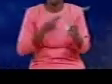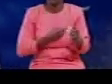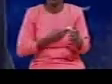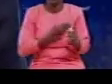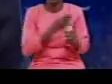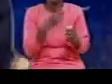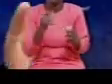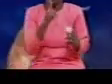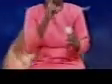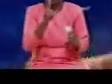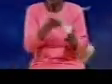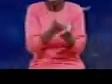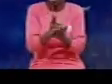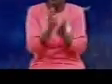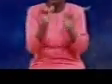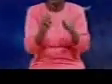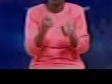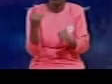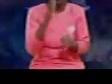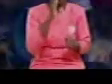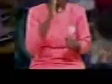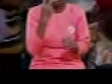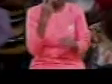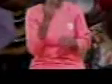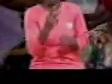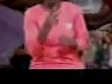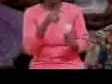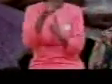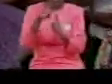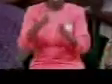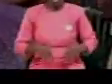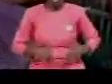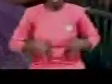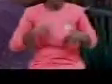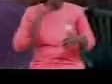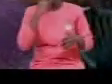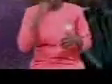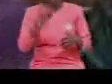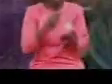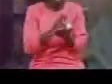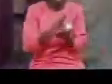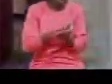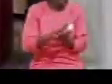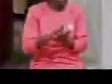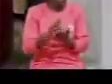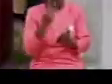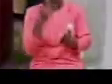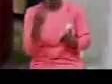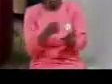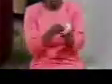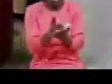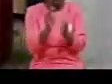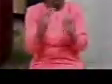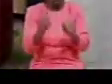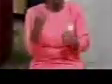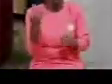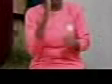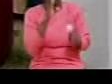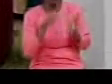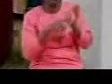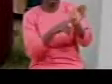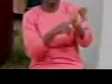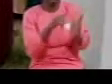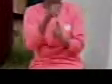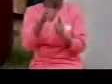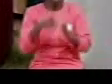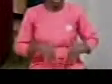be seen when the life is holy. The truth can only be visible when the life is pure. The Lord will